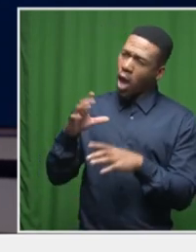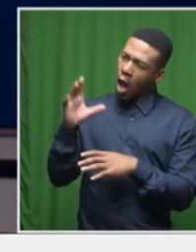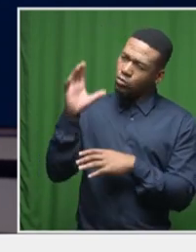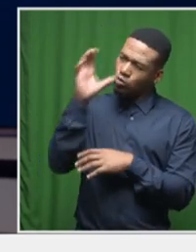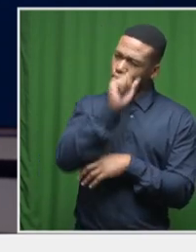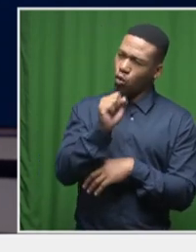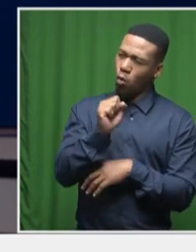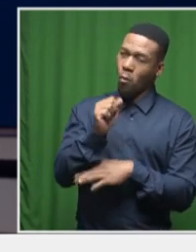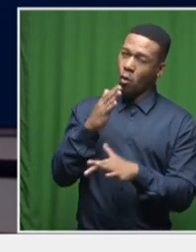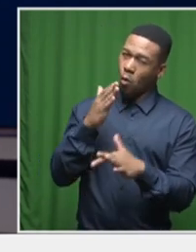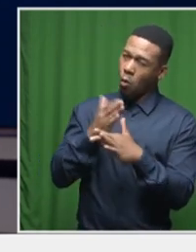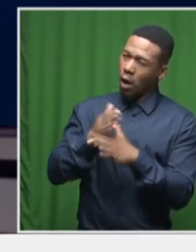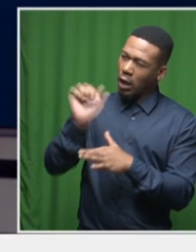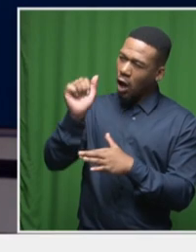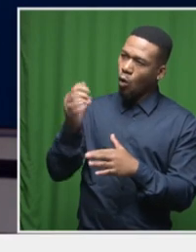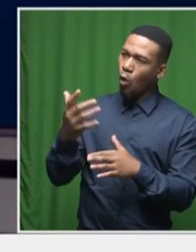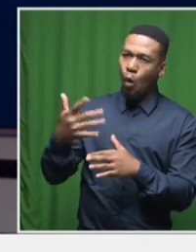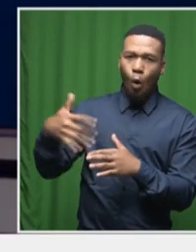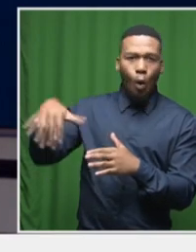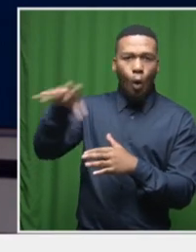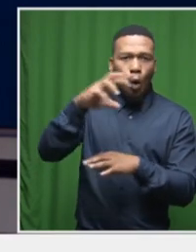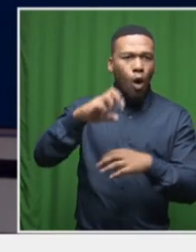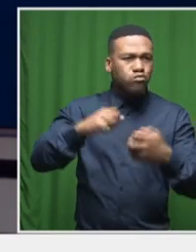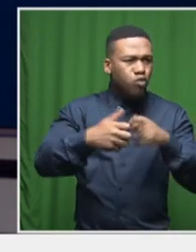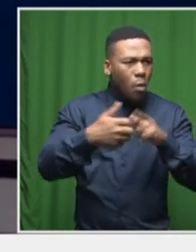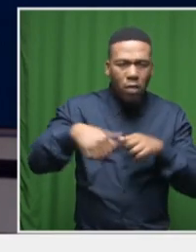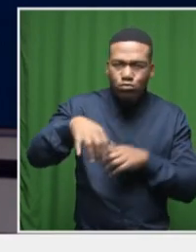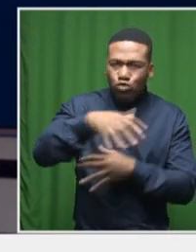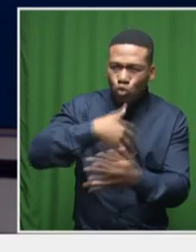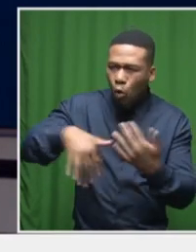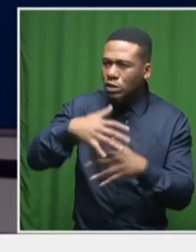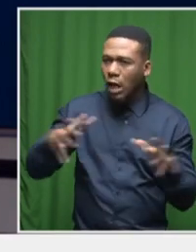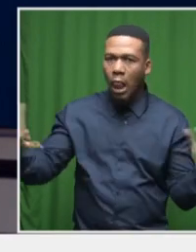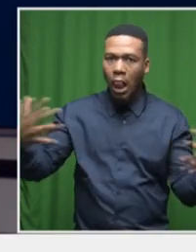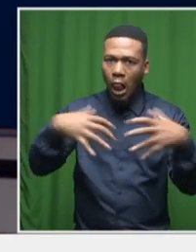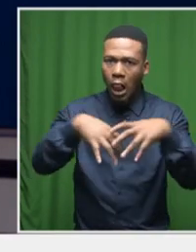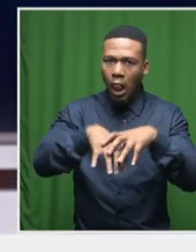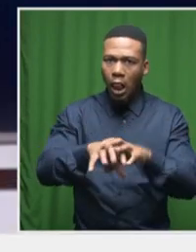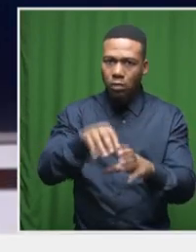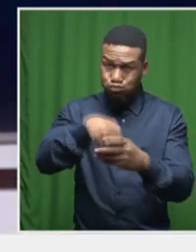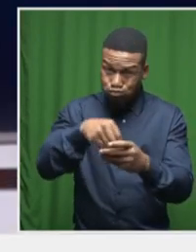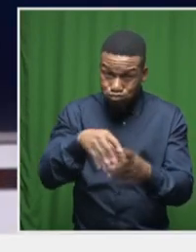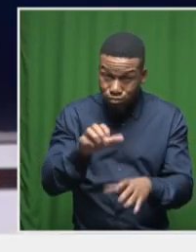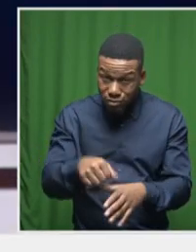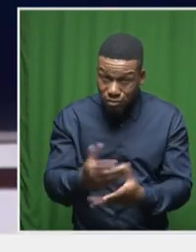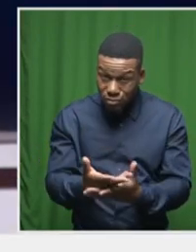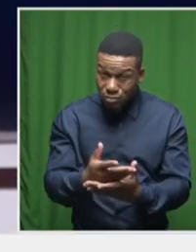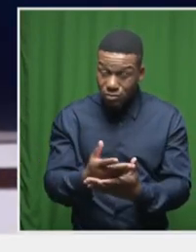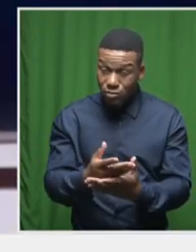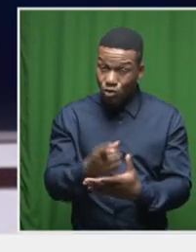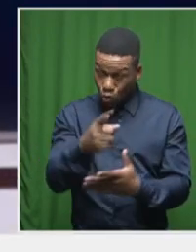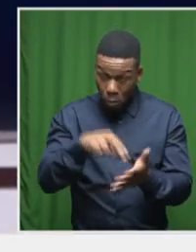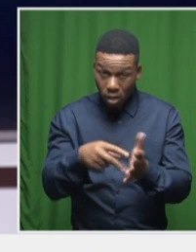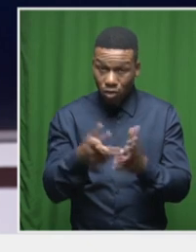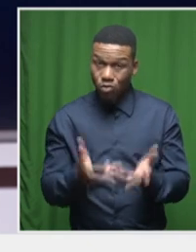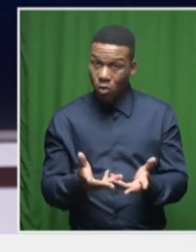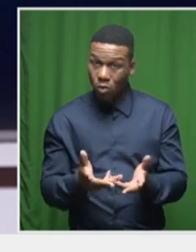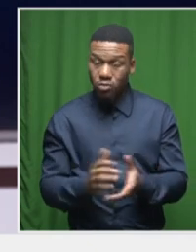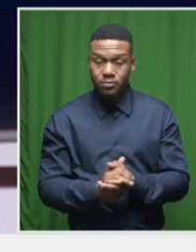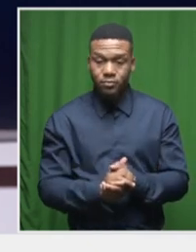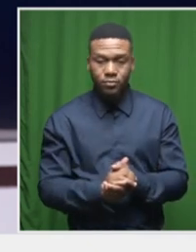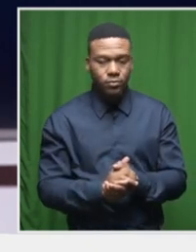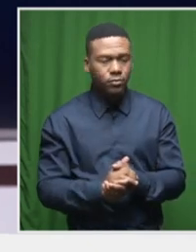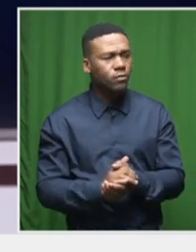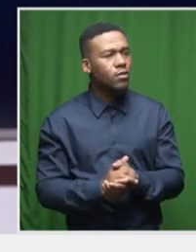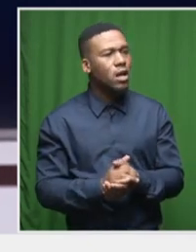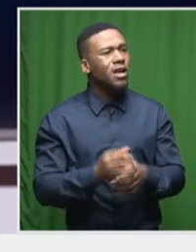all the social issues yes. That South Africans are grappling with. Yes. Is that the intention? It was. It was. Actually, it is, because,